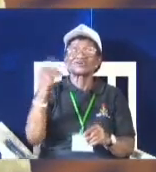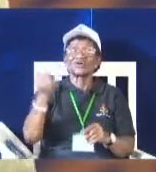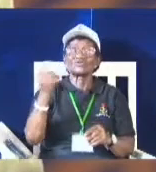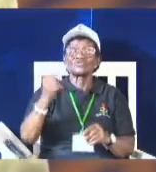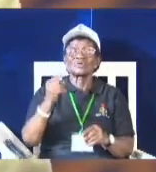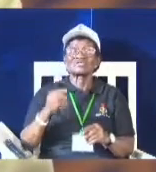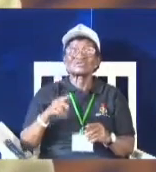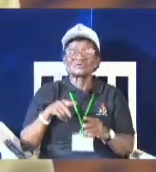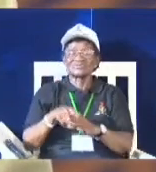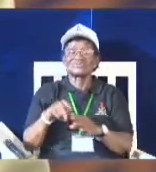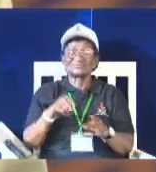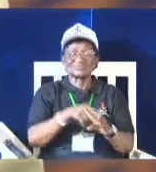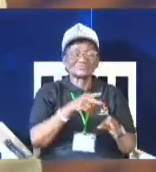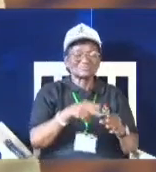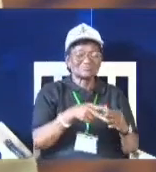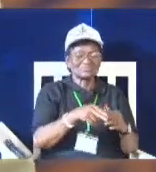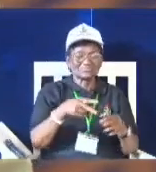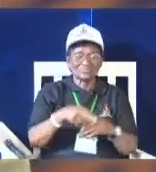stones.